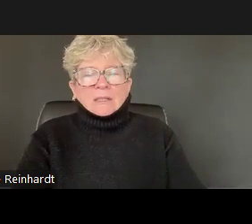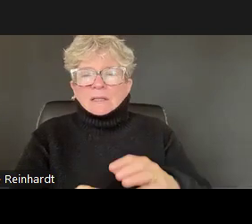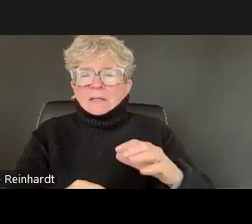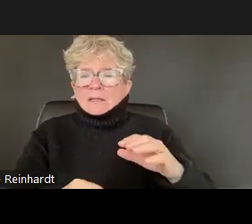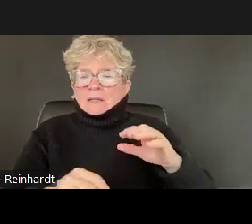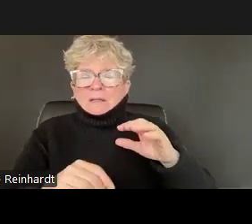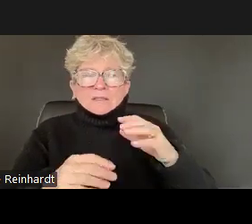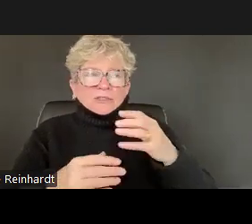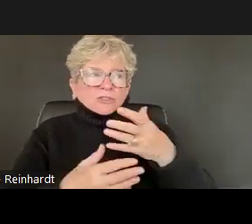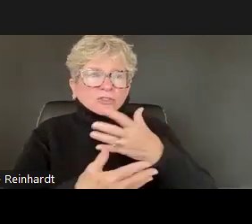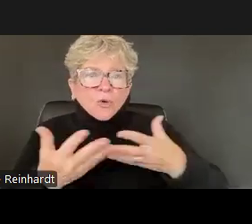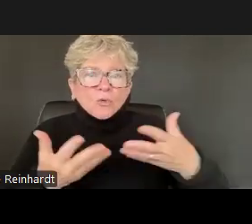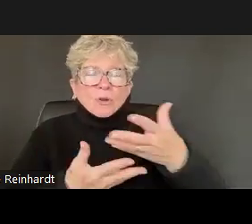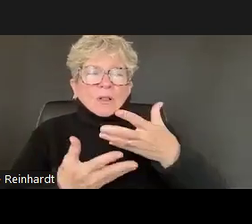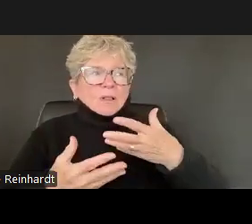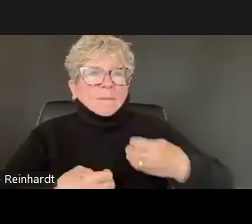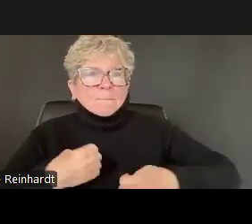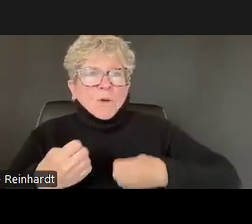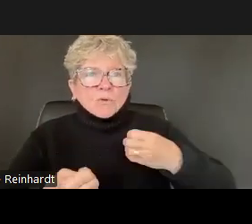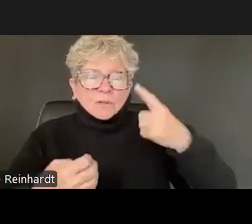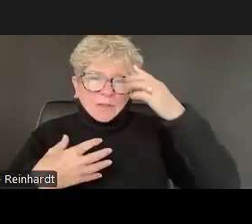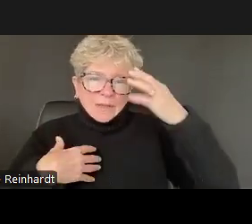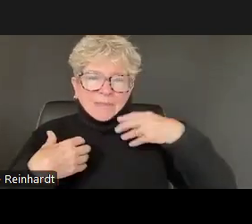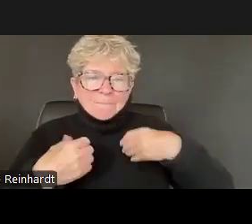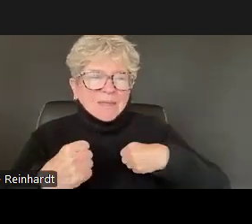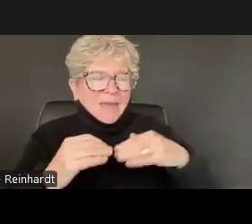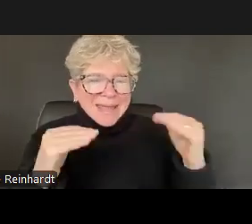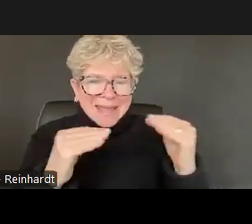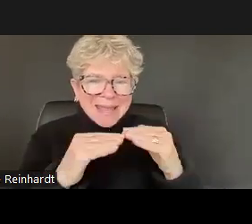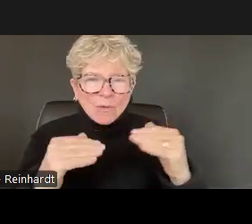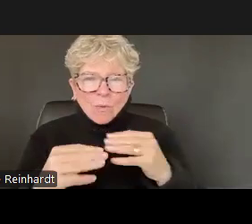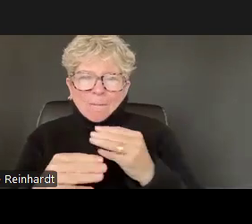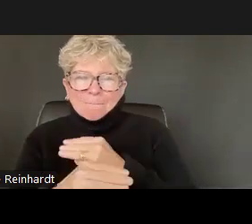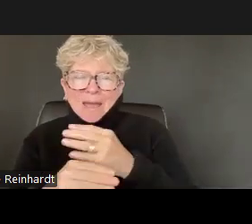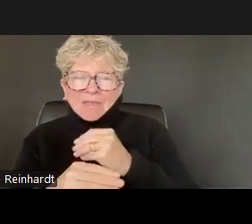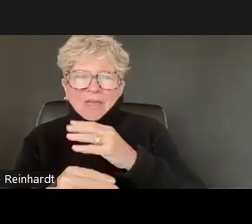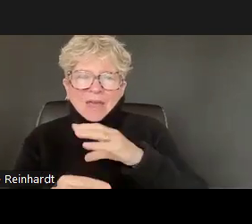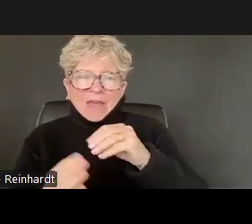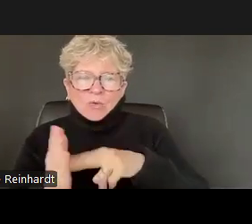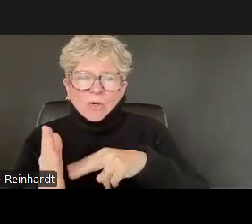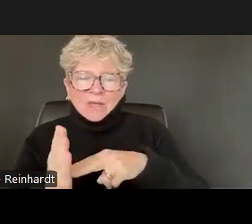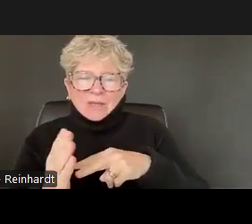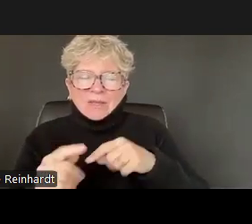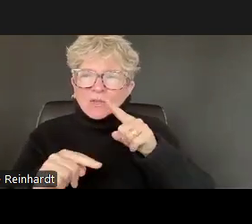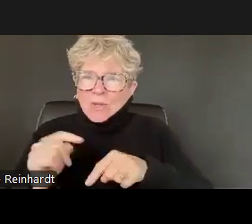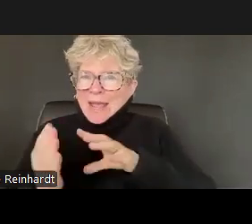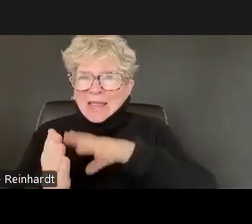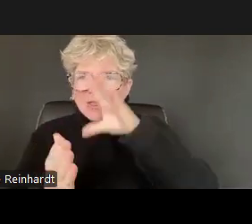mental health, it needs to be as much as math and reading. There will not be learning without mental health.